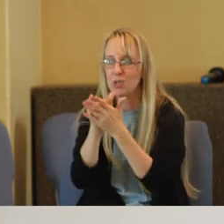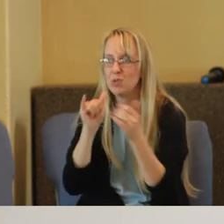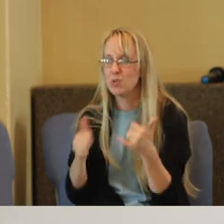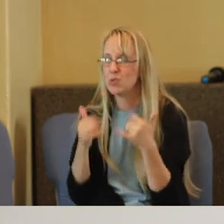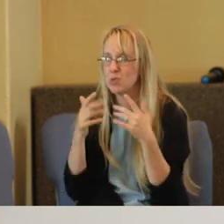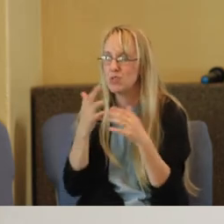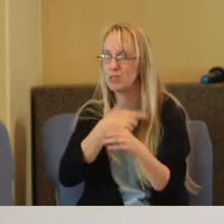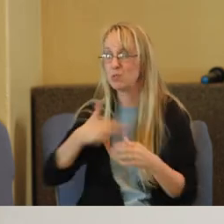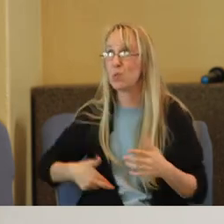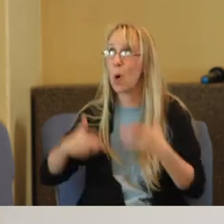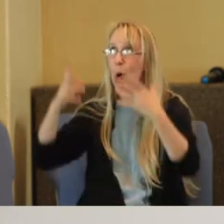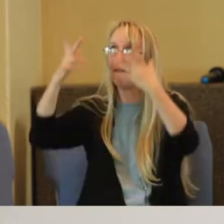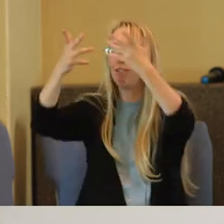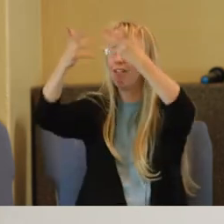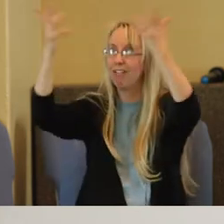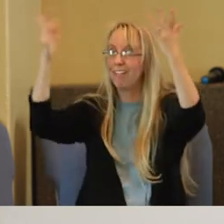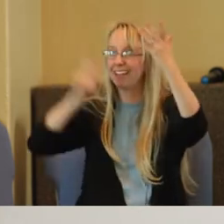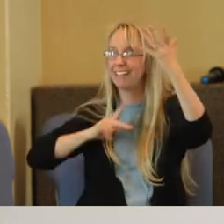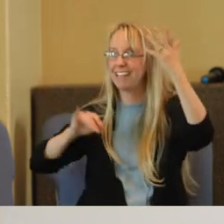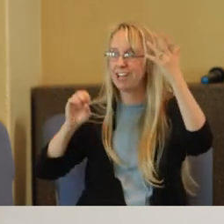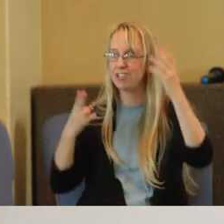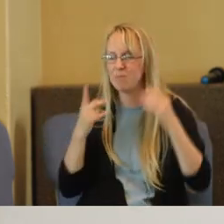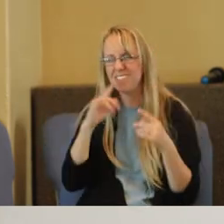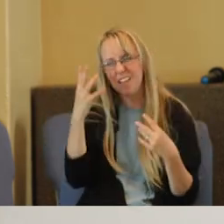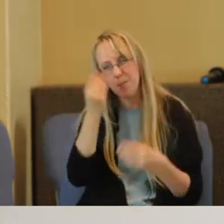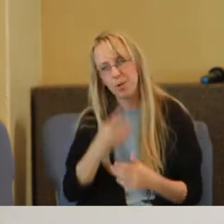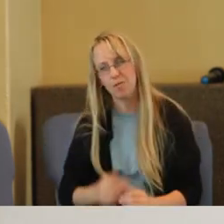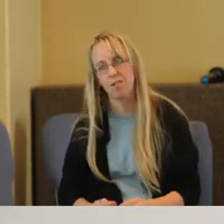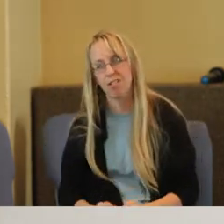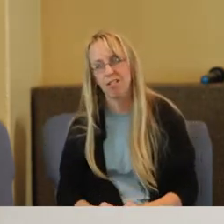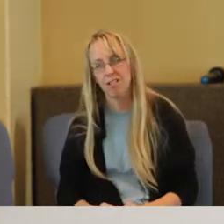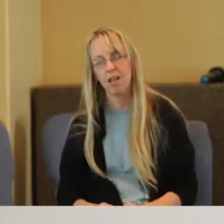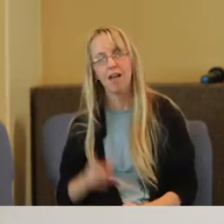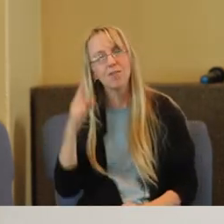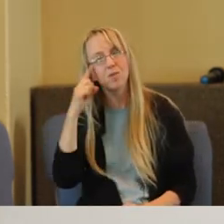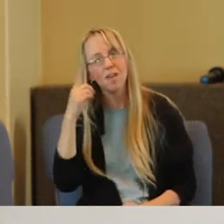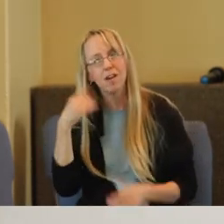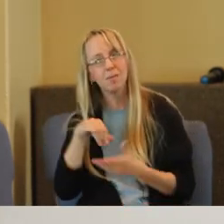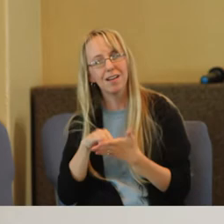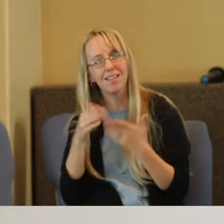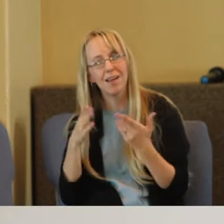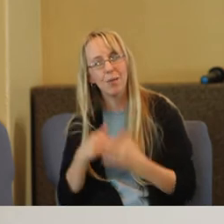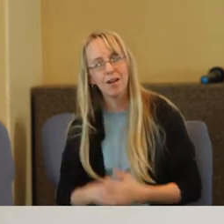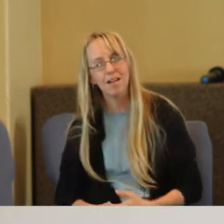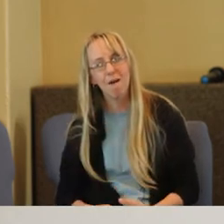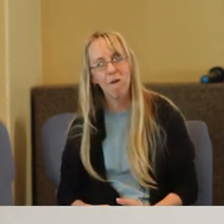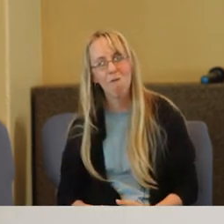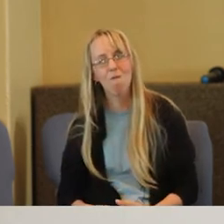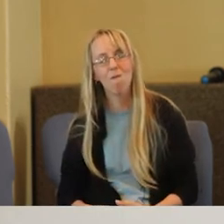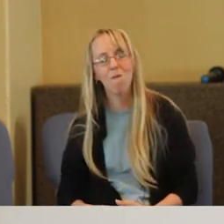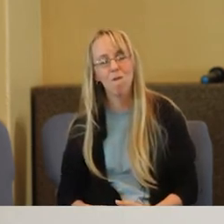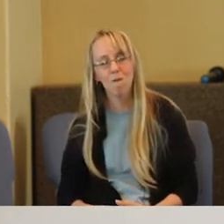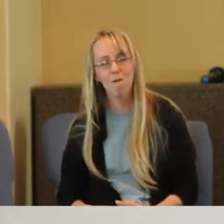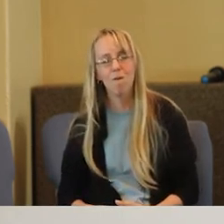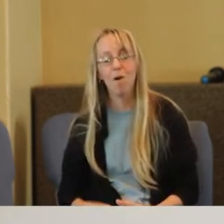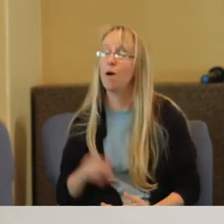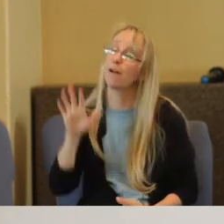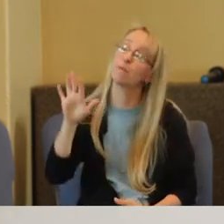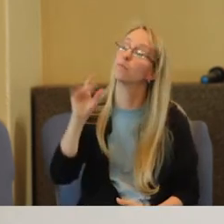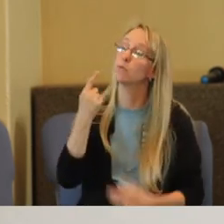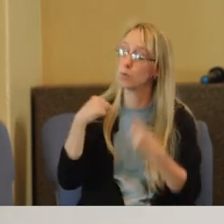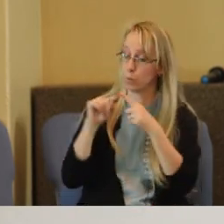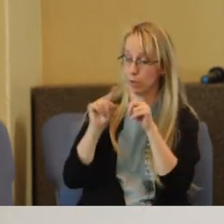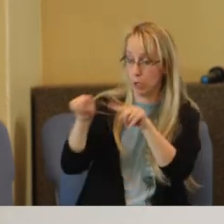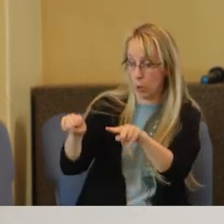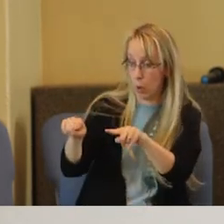kingship? Isn't that beautiful? Have you ever thought about it that way? So when we go, what are we doing? We're